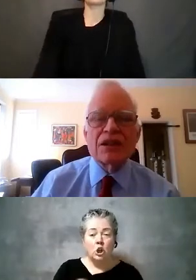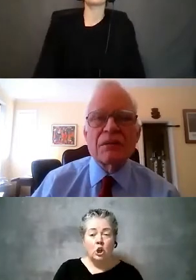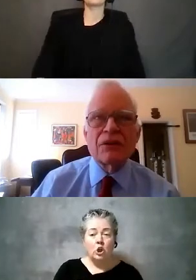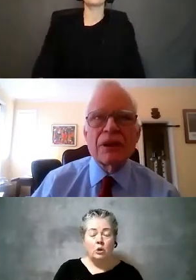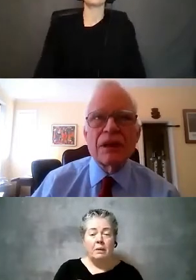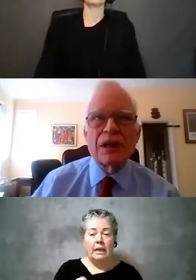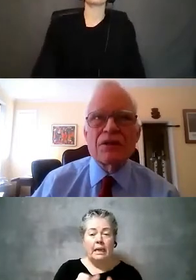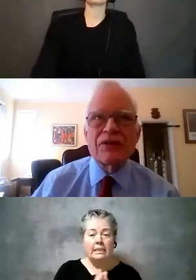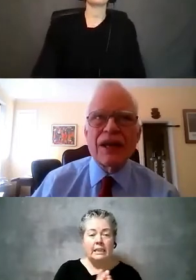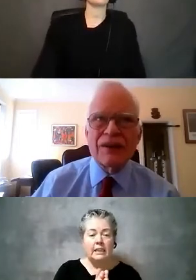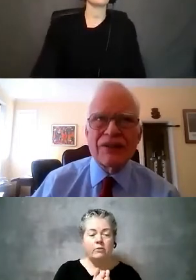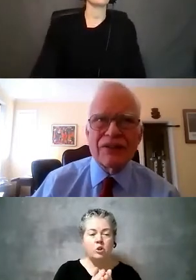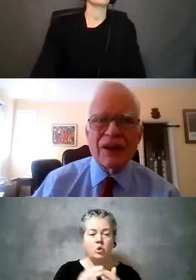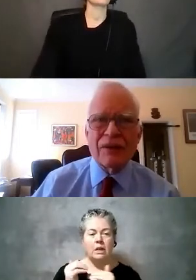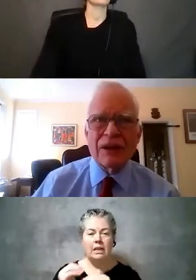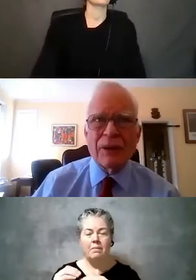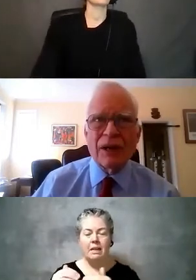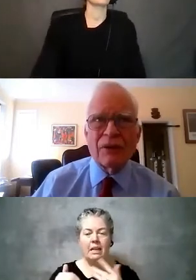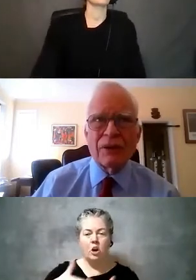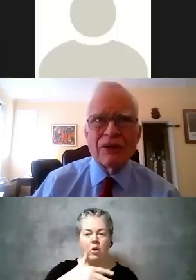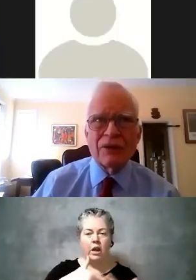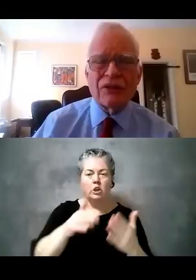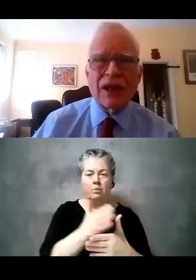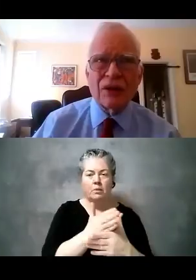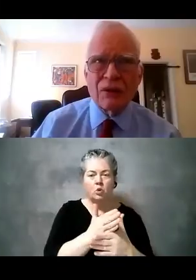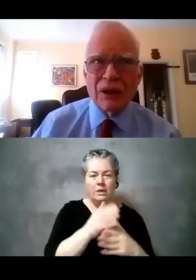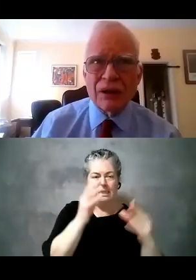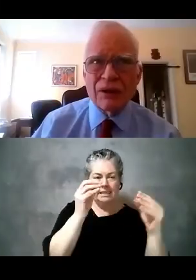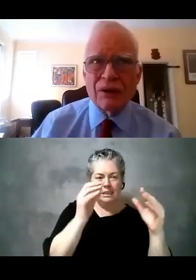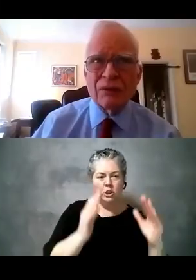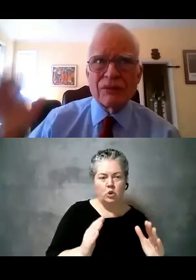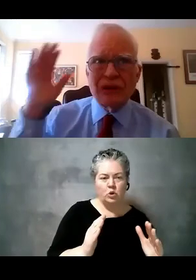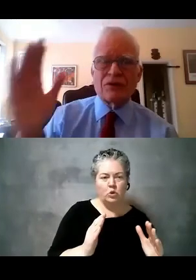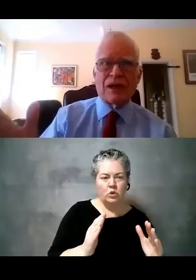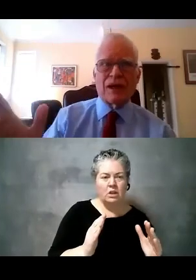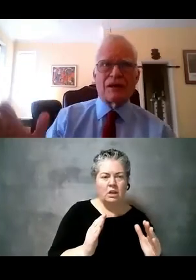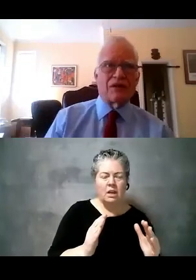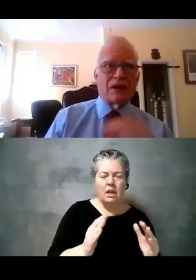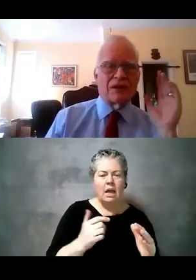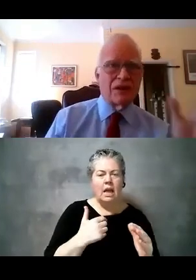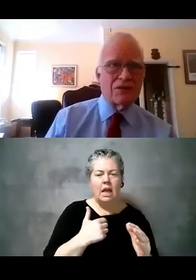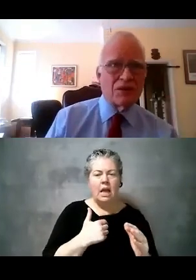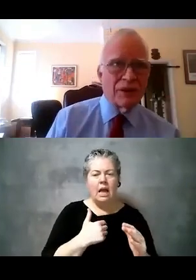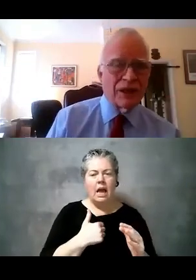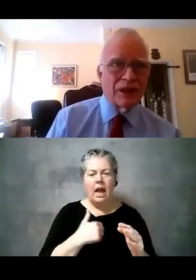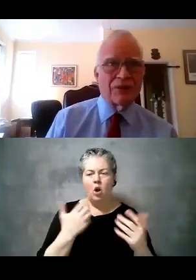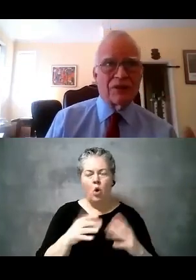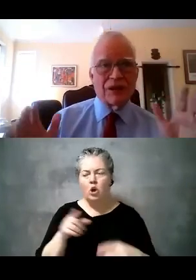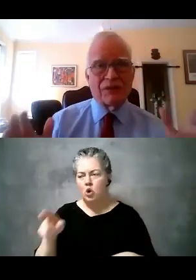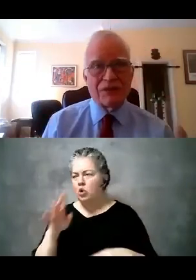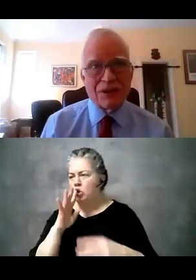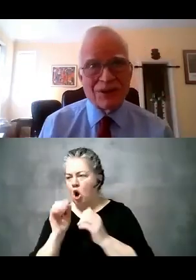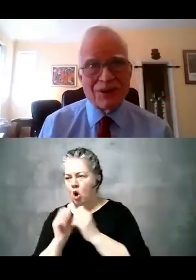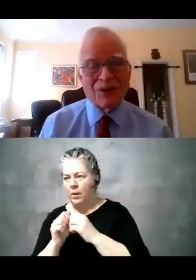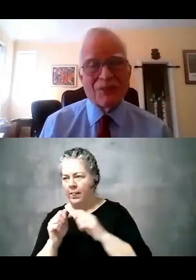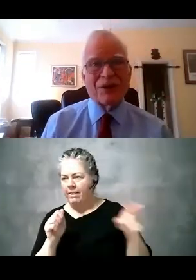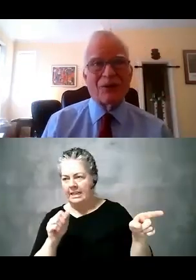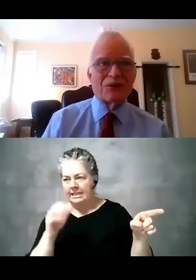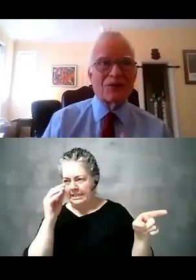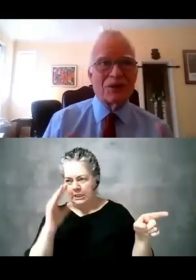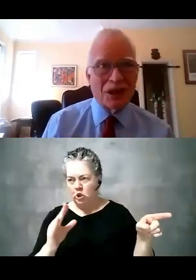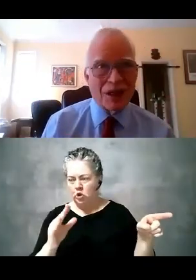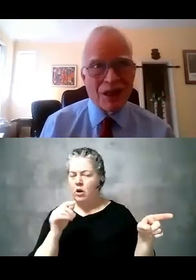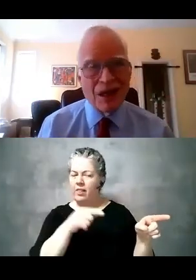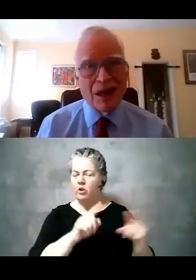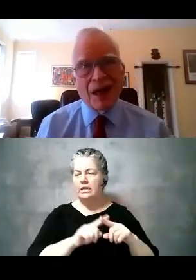the interaction between teachers. That is an incentive on the part of the researchers. I don't want you, teacher A, to talk to teacher B, who's in a different treatment group. I